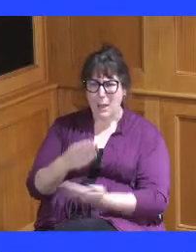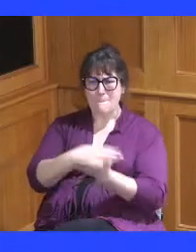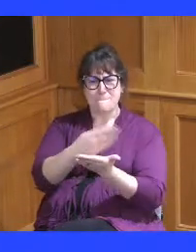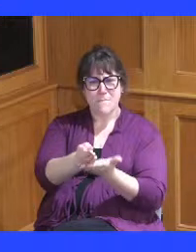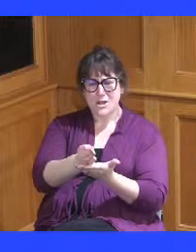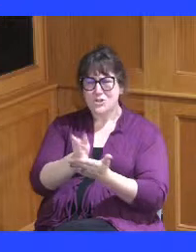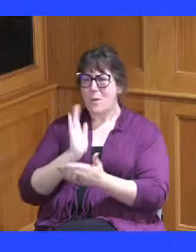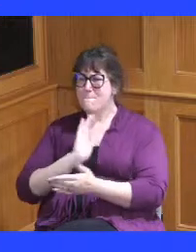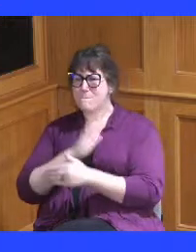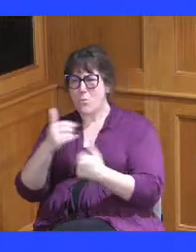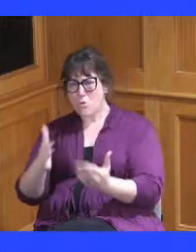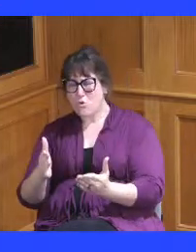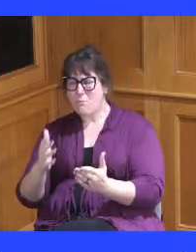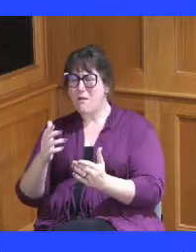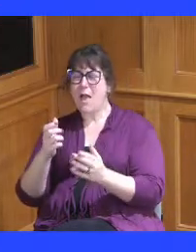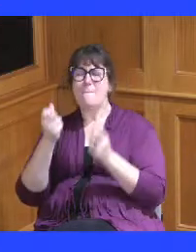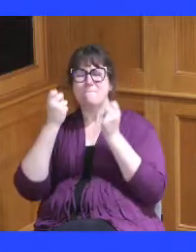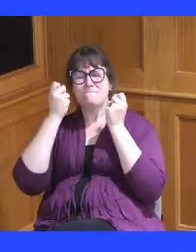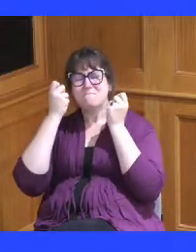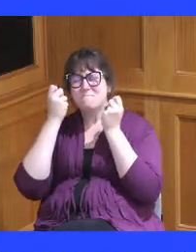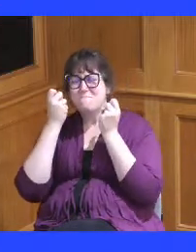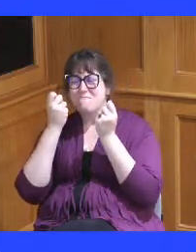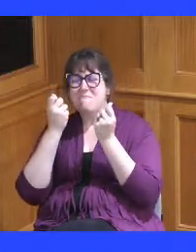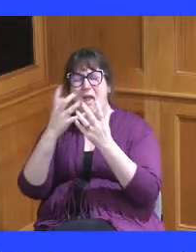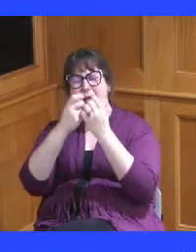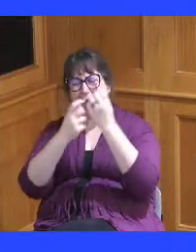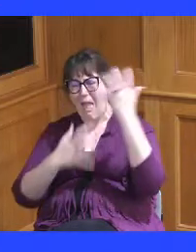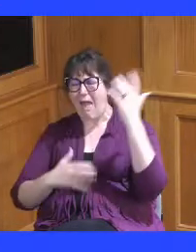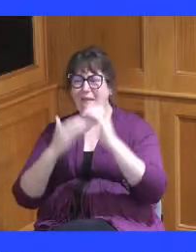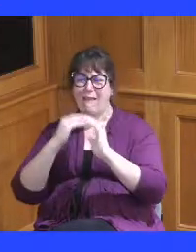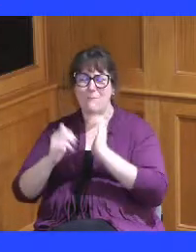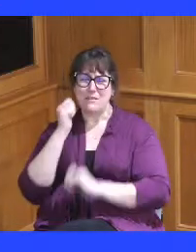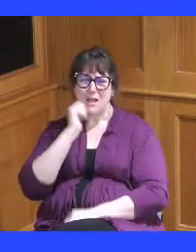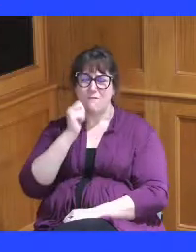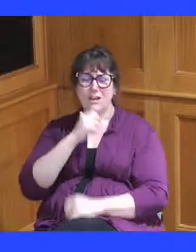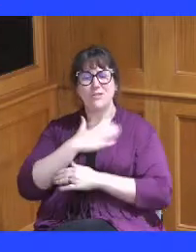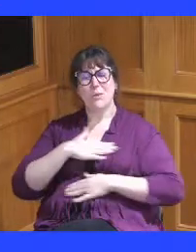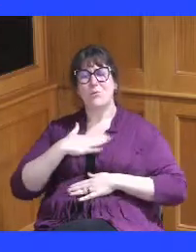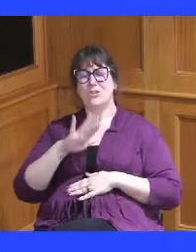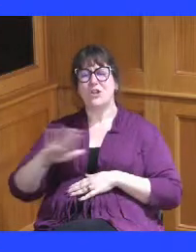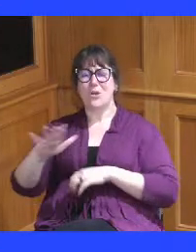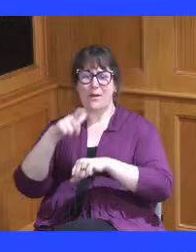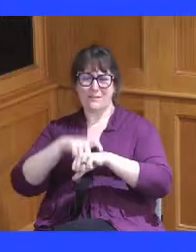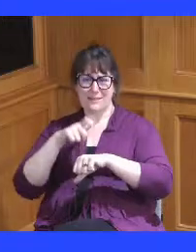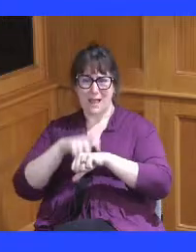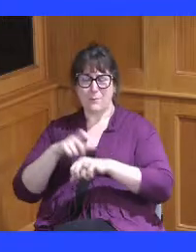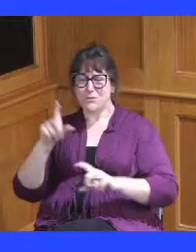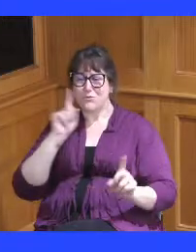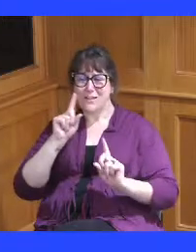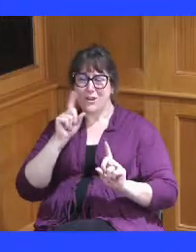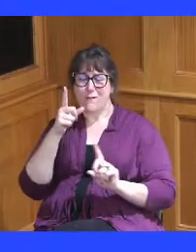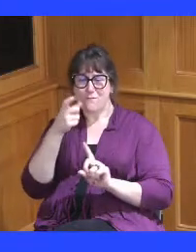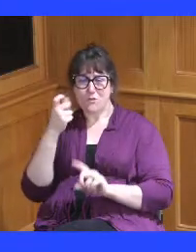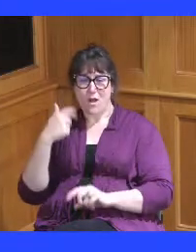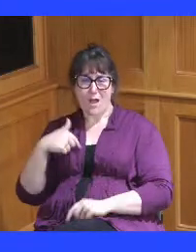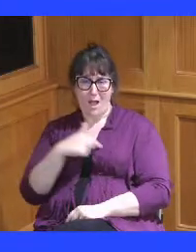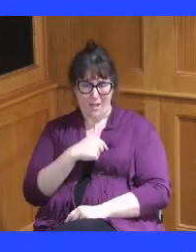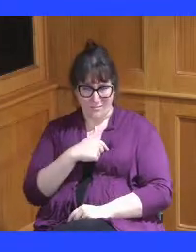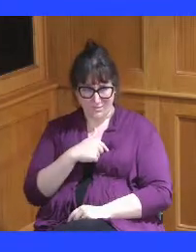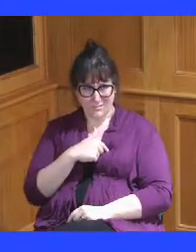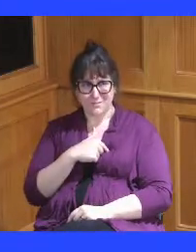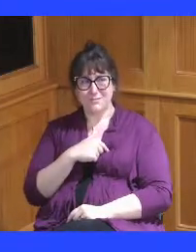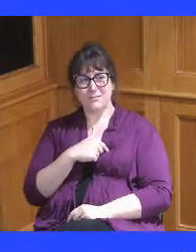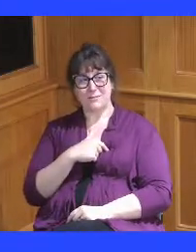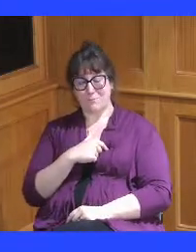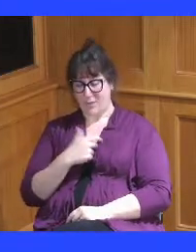about 1,000 emails a day. So we appreciate you all taking your time to hear us out in the problems that we face each and every day. And